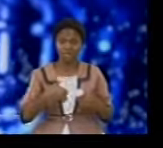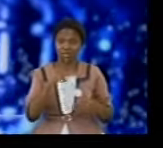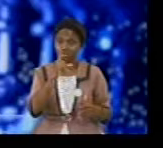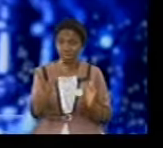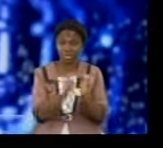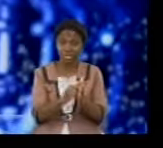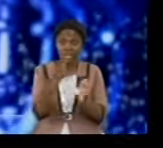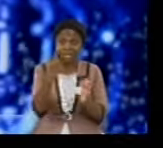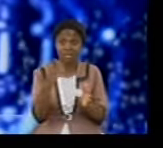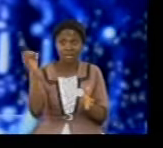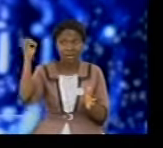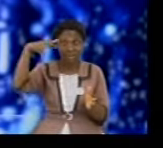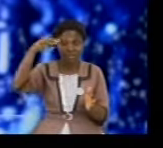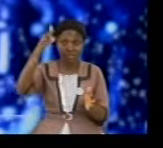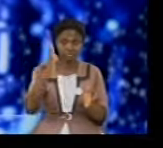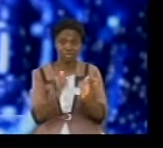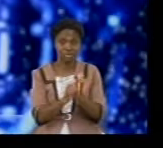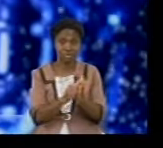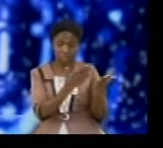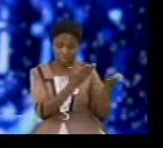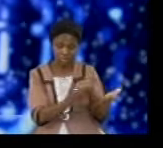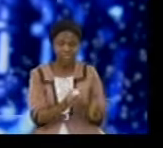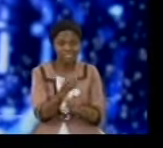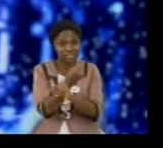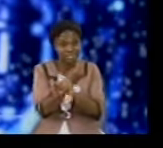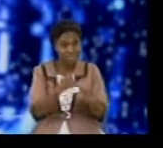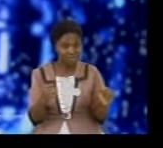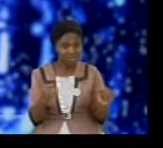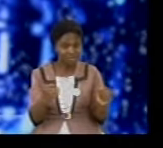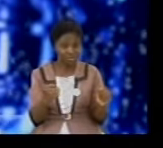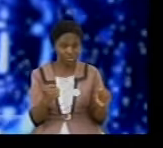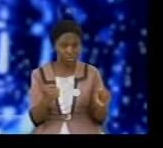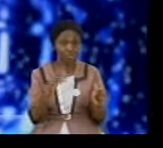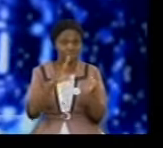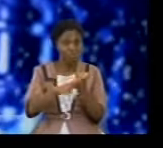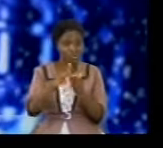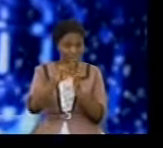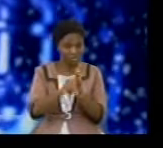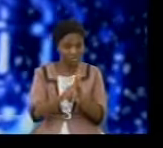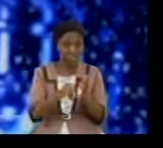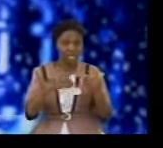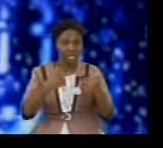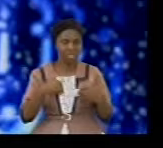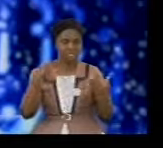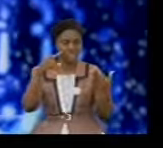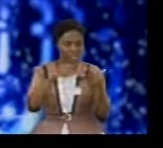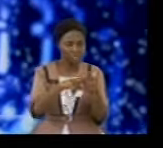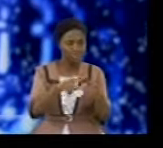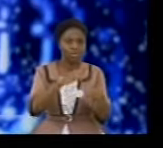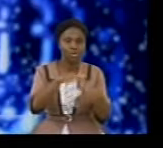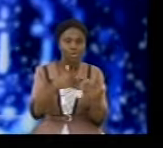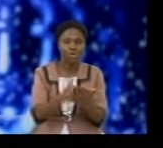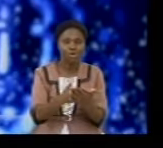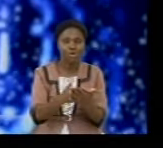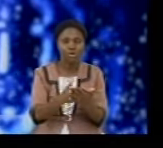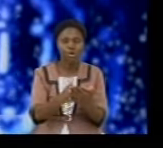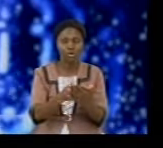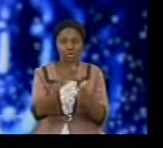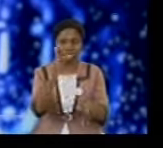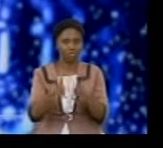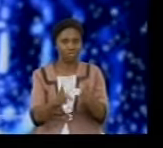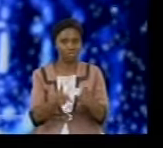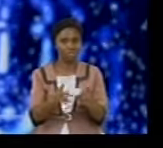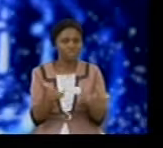salvation has appeared to all. And it's for you to really tap into that grace, and through that grace, receive forgiveness.